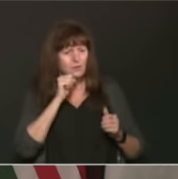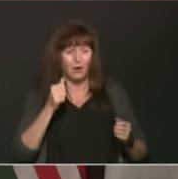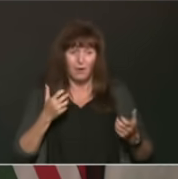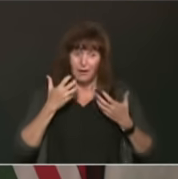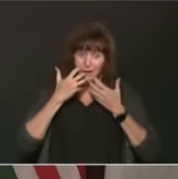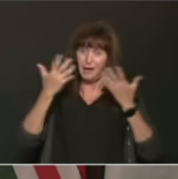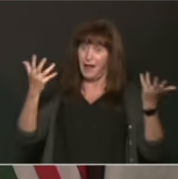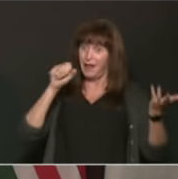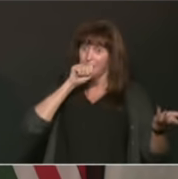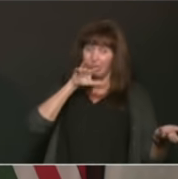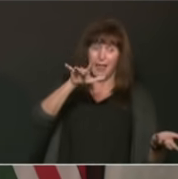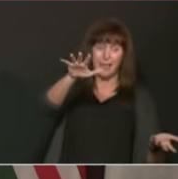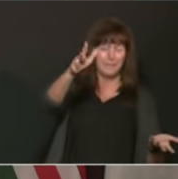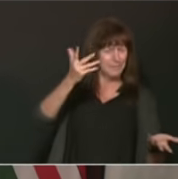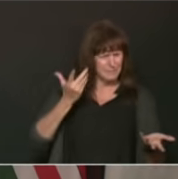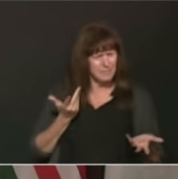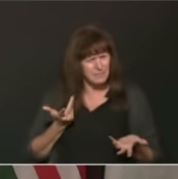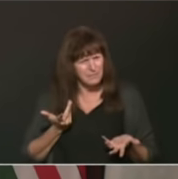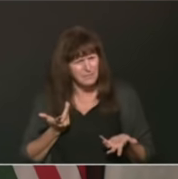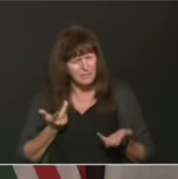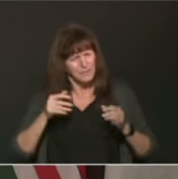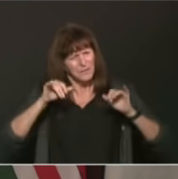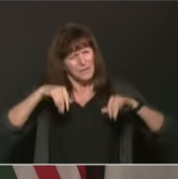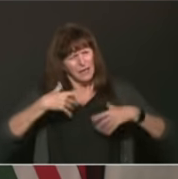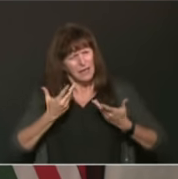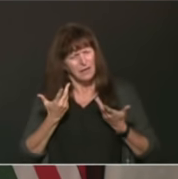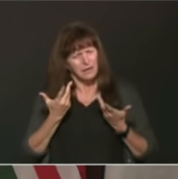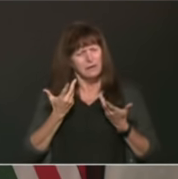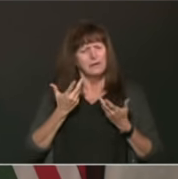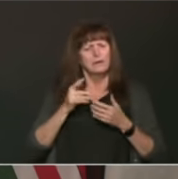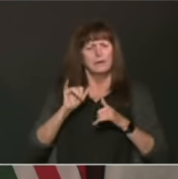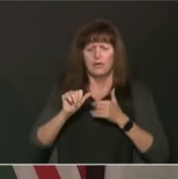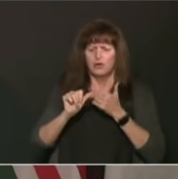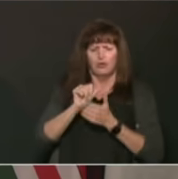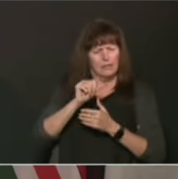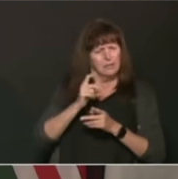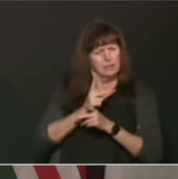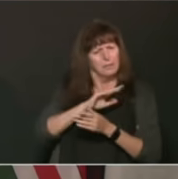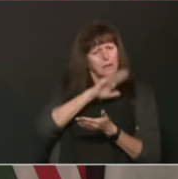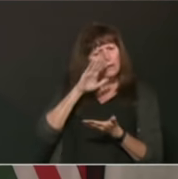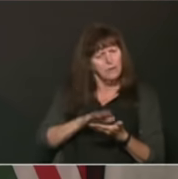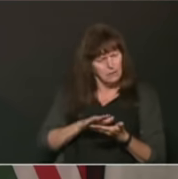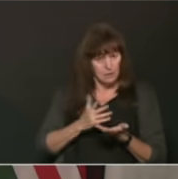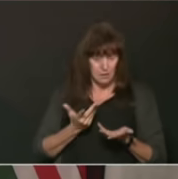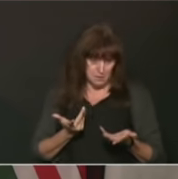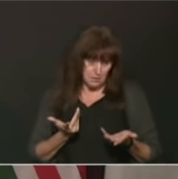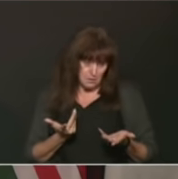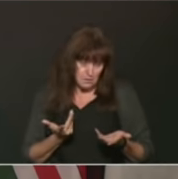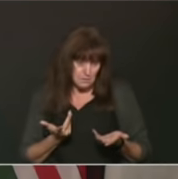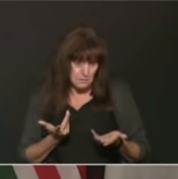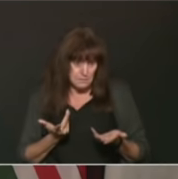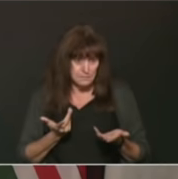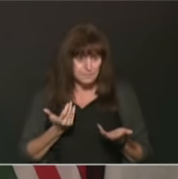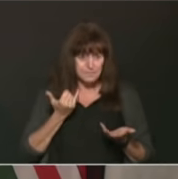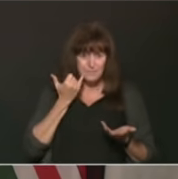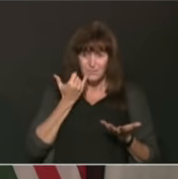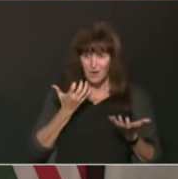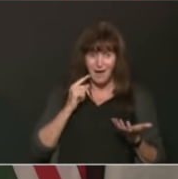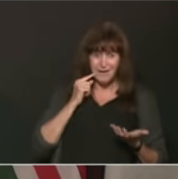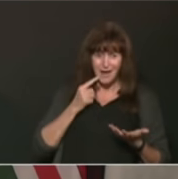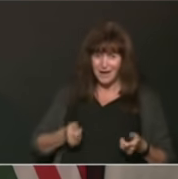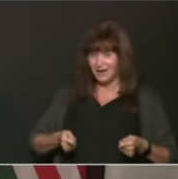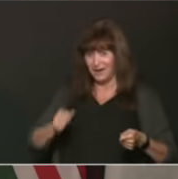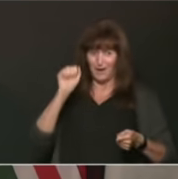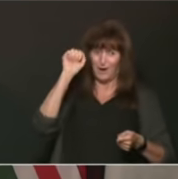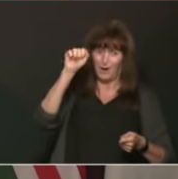risk reduction strategy. Clearly, you have to make your presence known to get your treat, and you have to be able to knock as well as ask for the treat. We